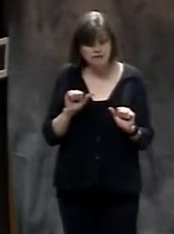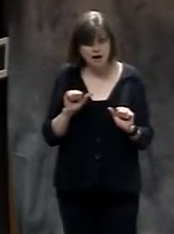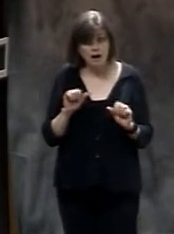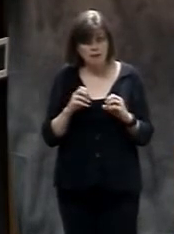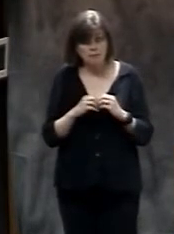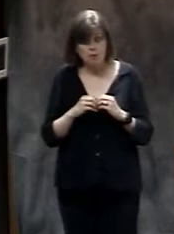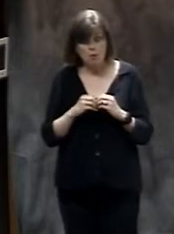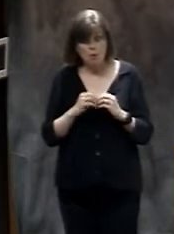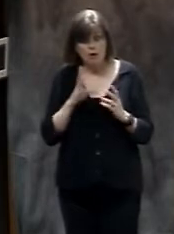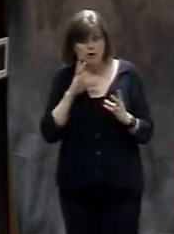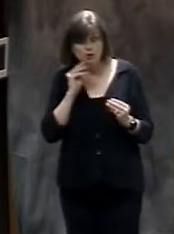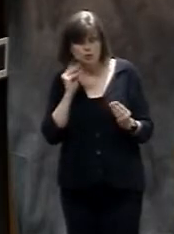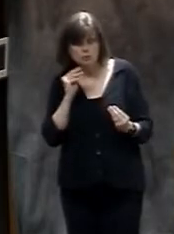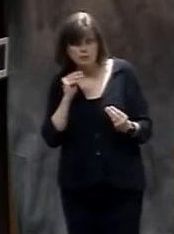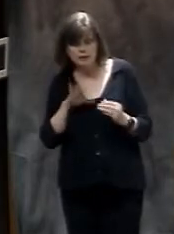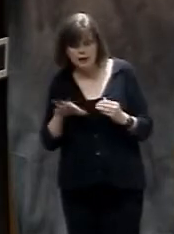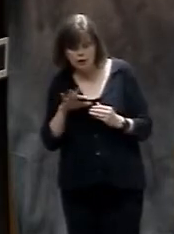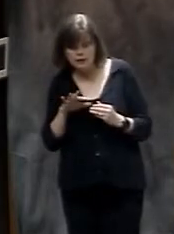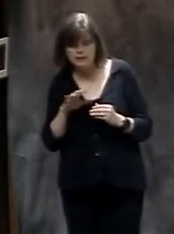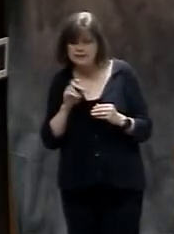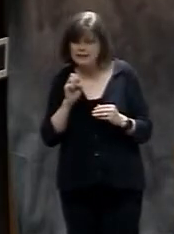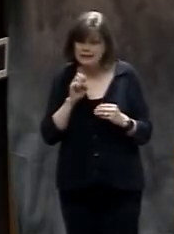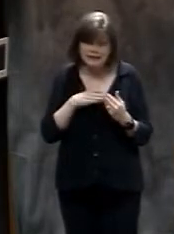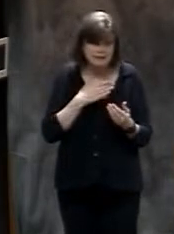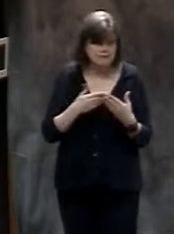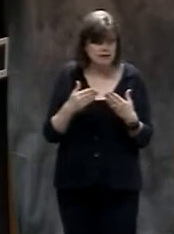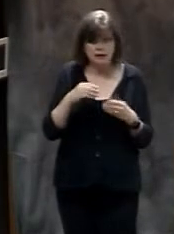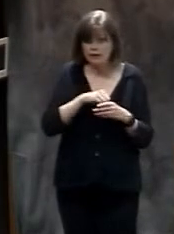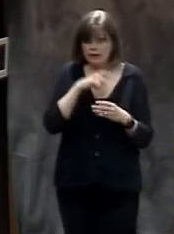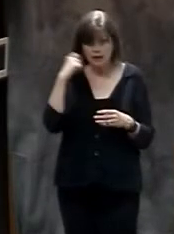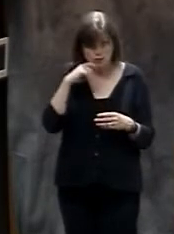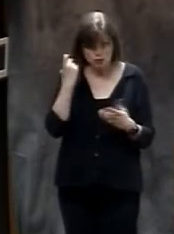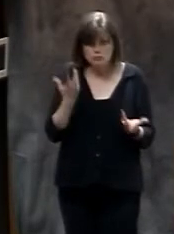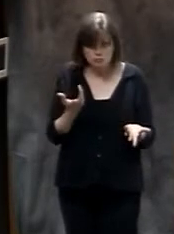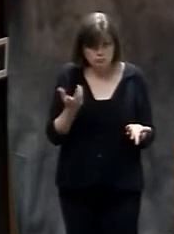arid areas like Phoenix, for example.